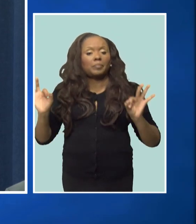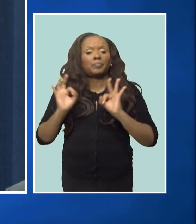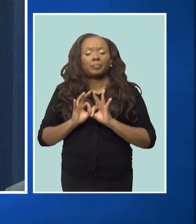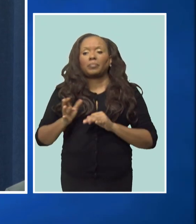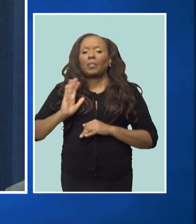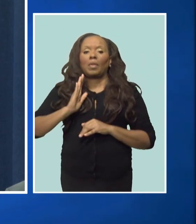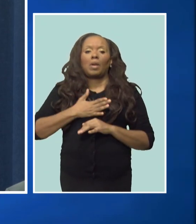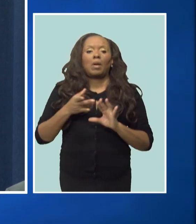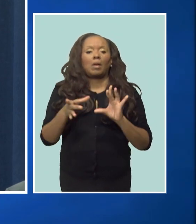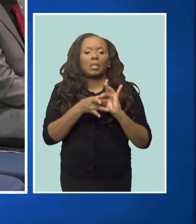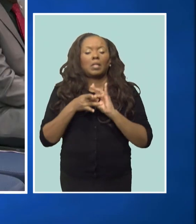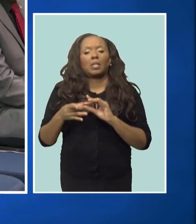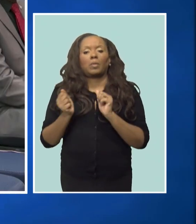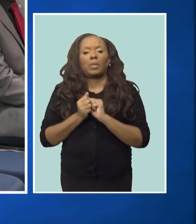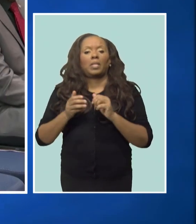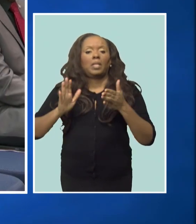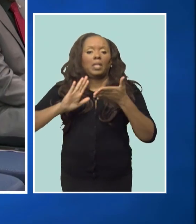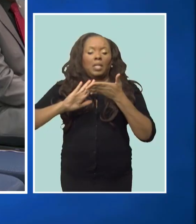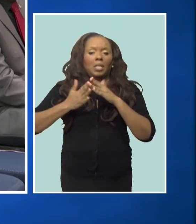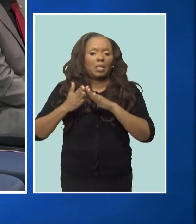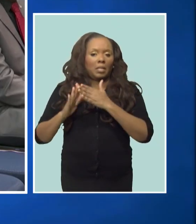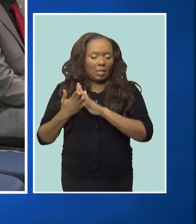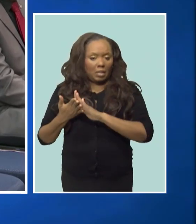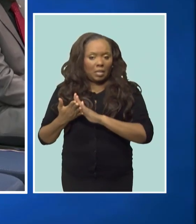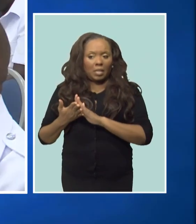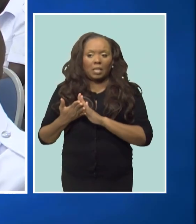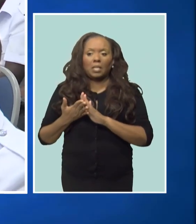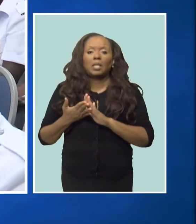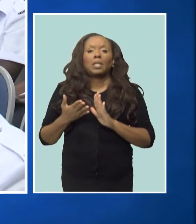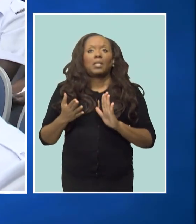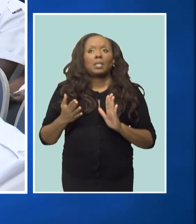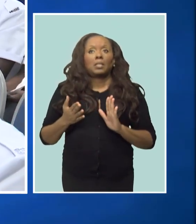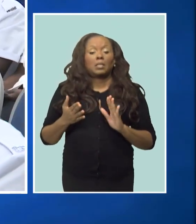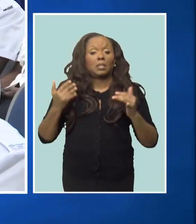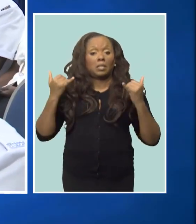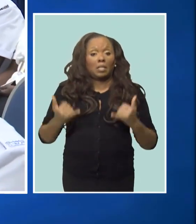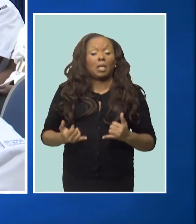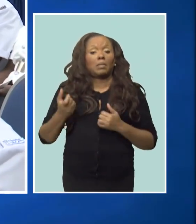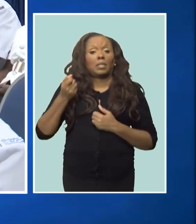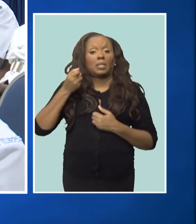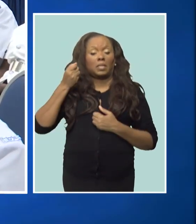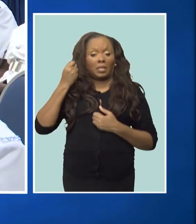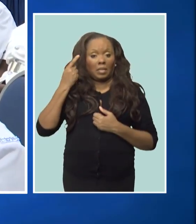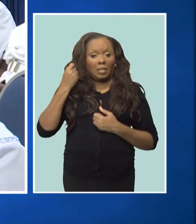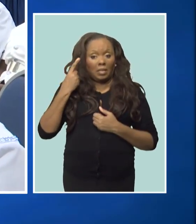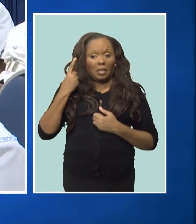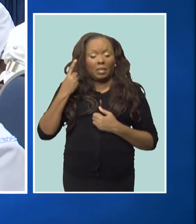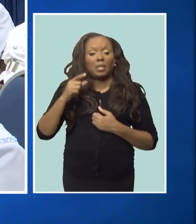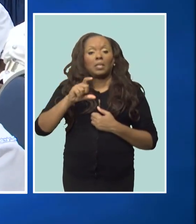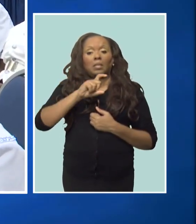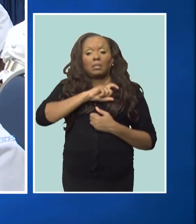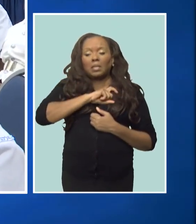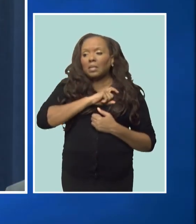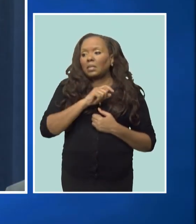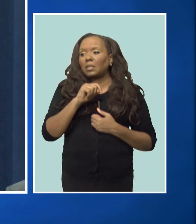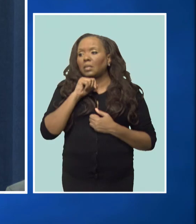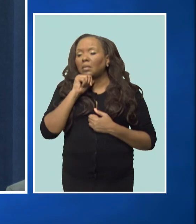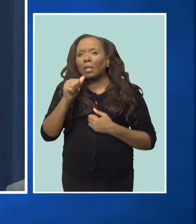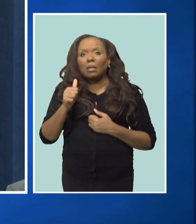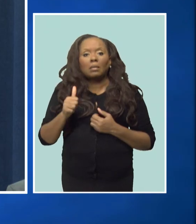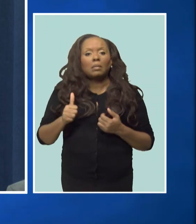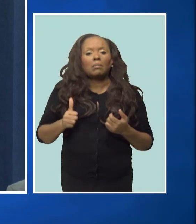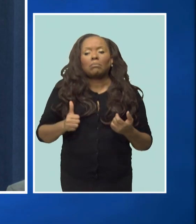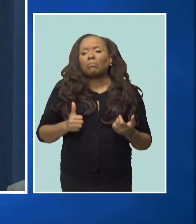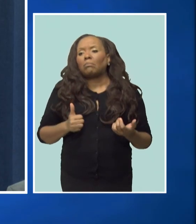our relationship with the community, for we understand now more than ever that police is not something